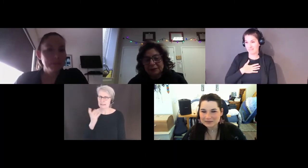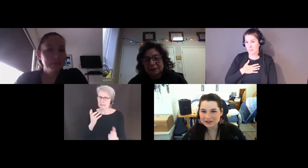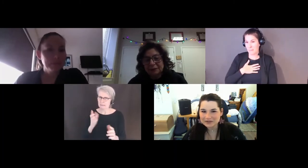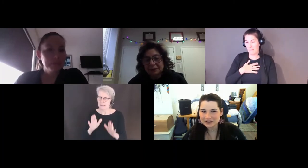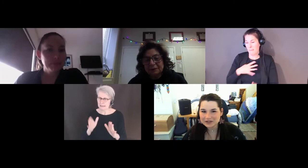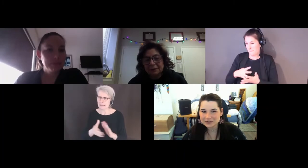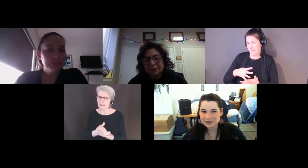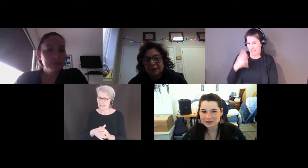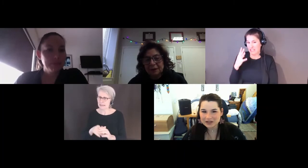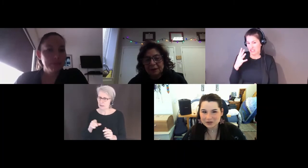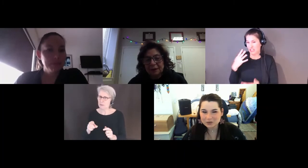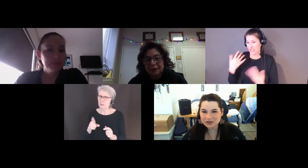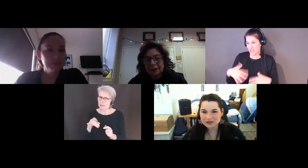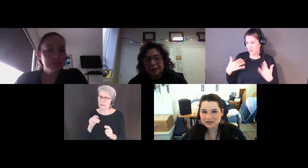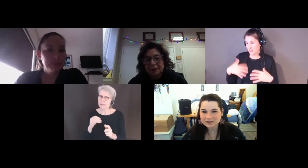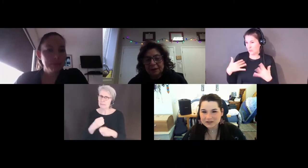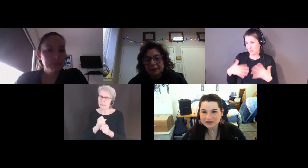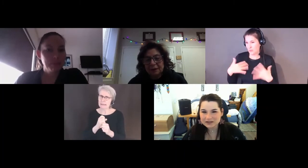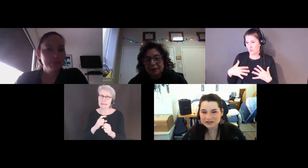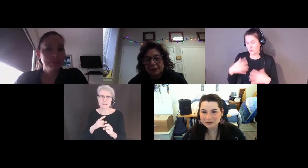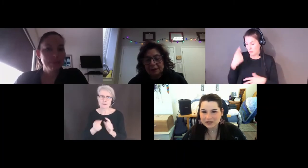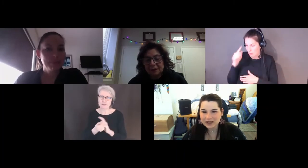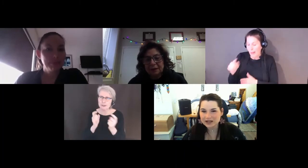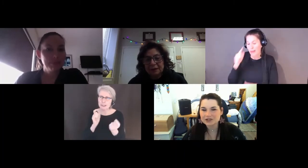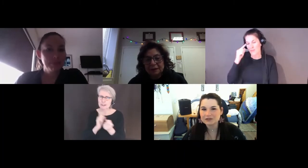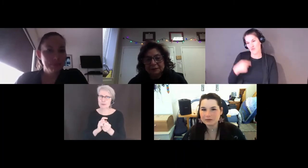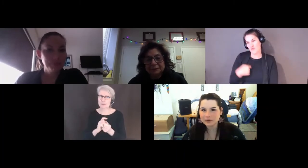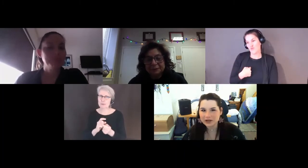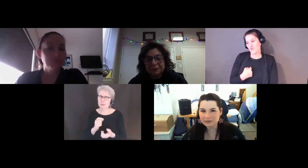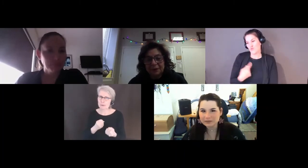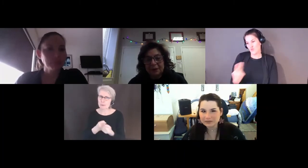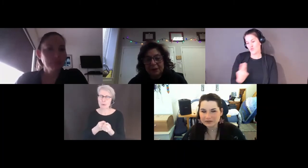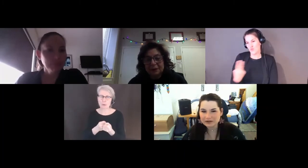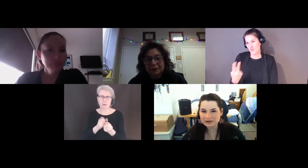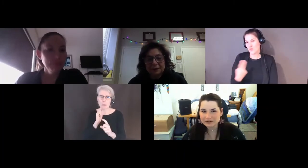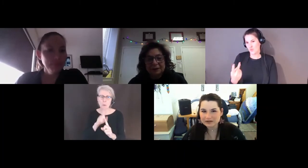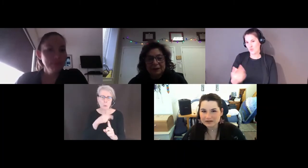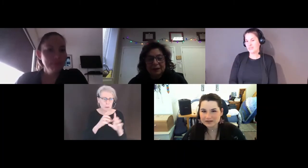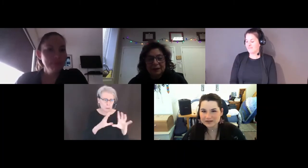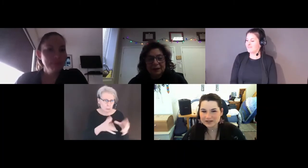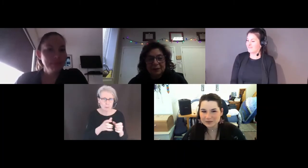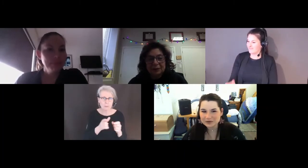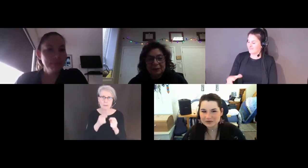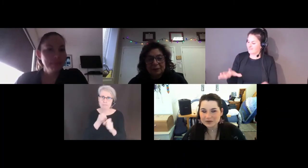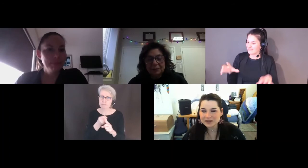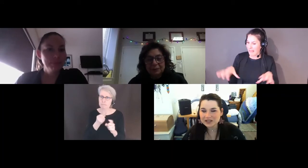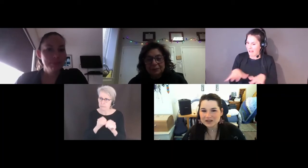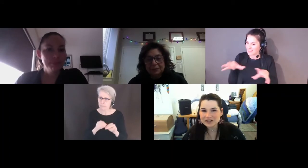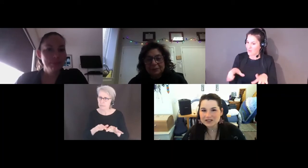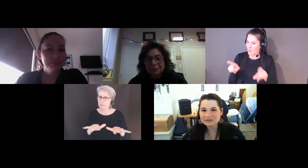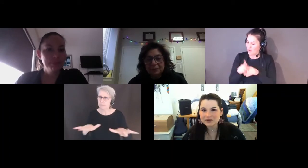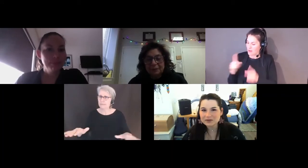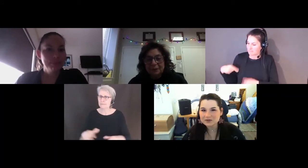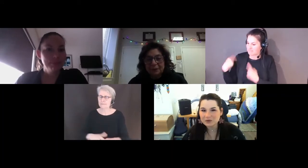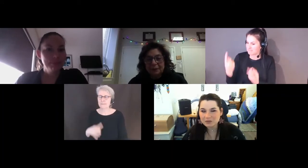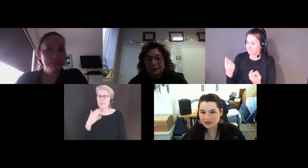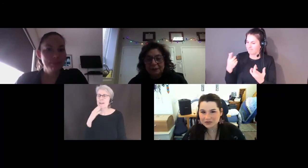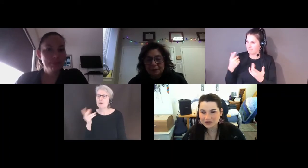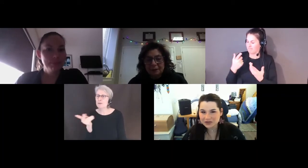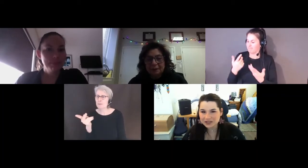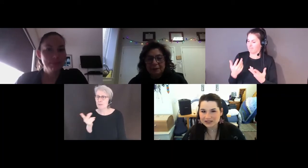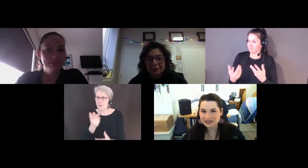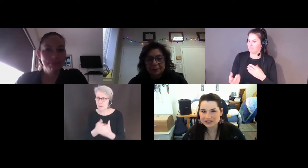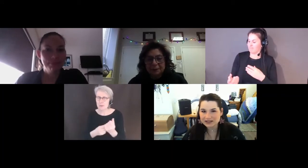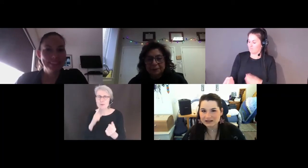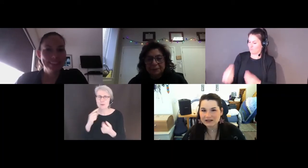that something that you've done is truly making a real difference in a real Yeah. actionable way. Yeah. So that's wonderful. Well, thank you guys both so much